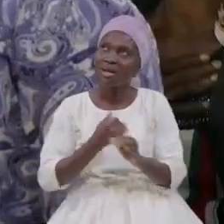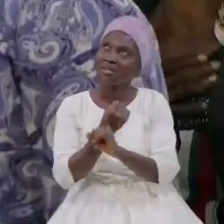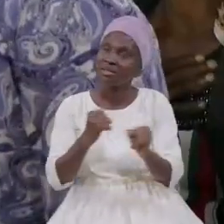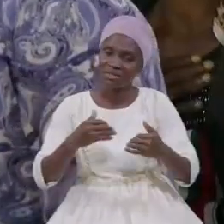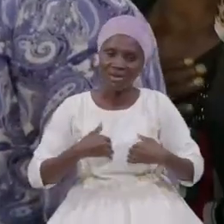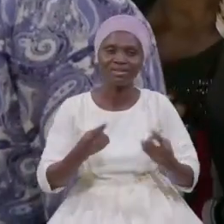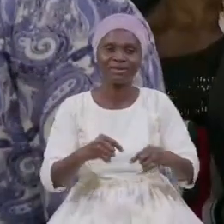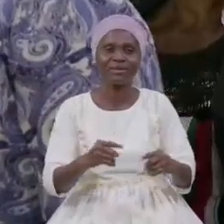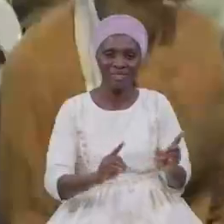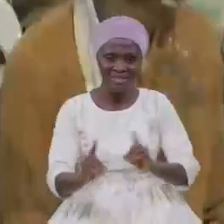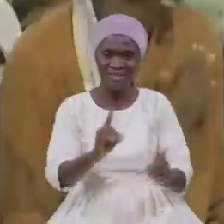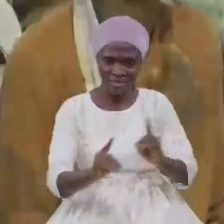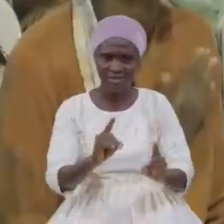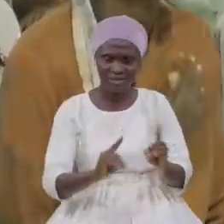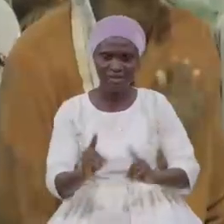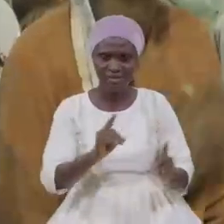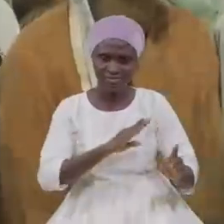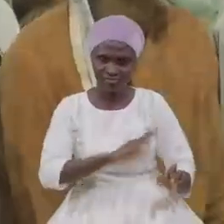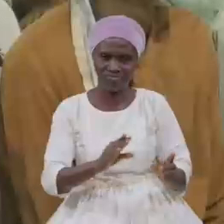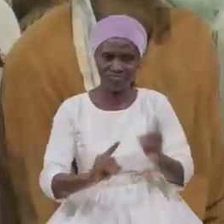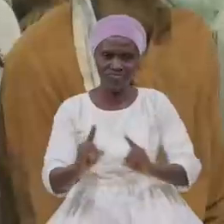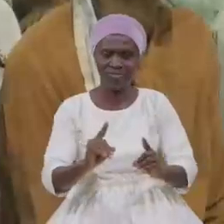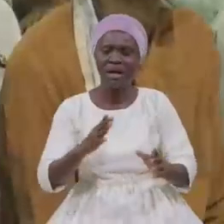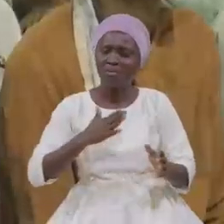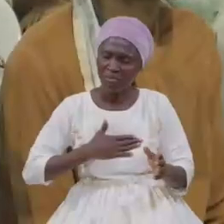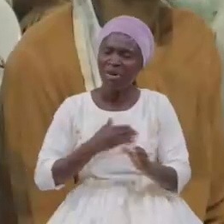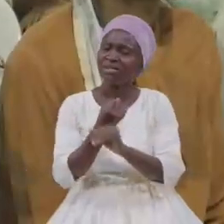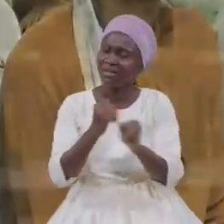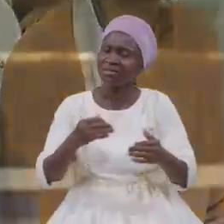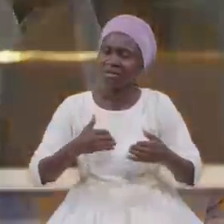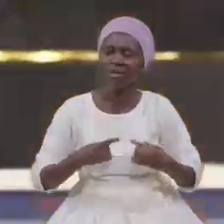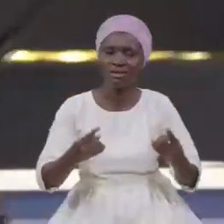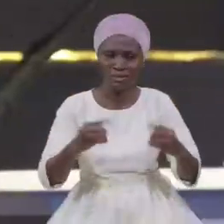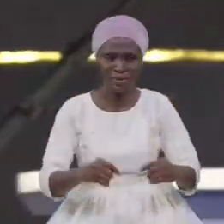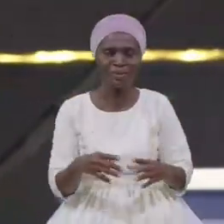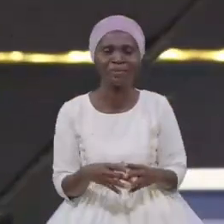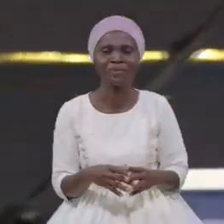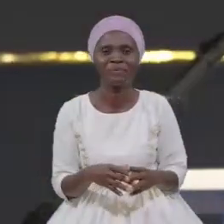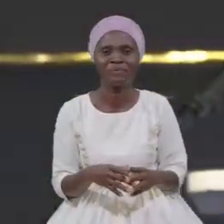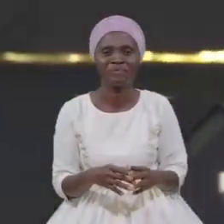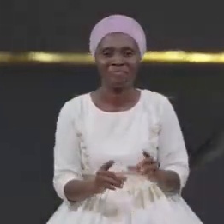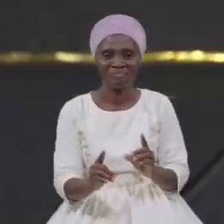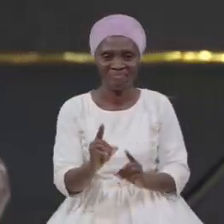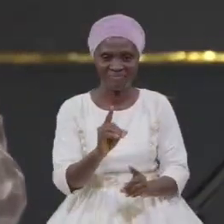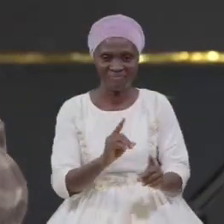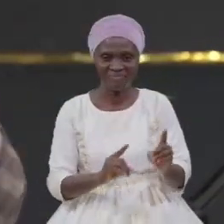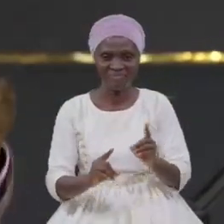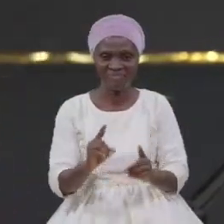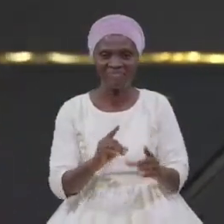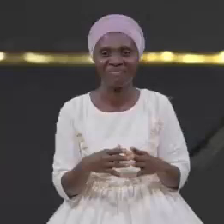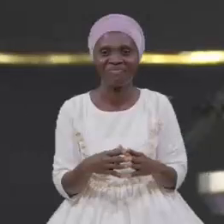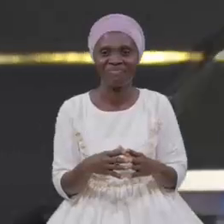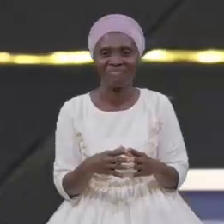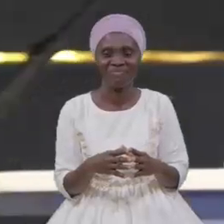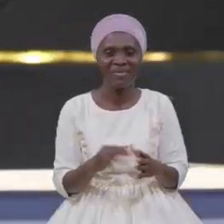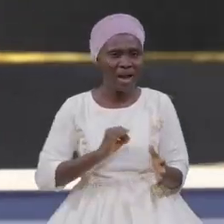Say it now. I hear the voices of young people, the older people. Use your baritone